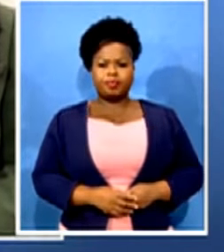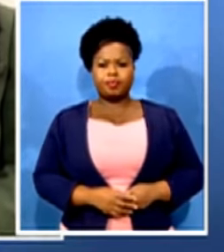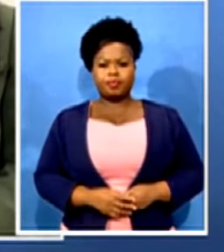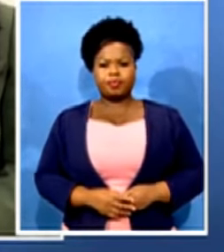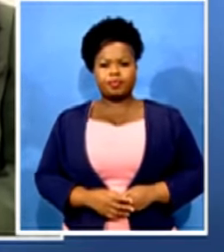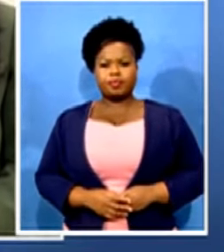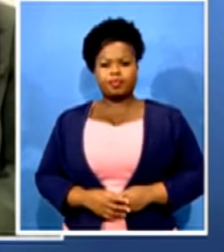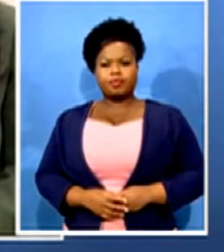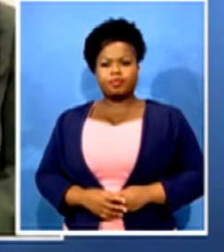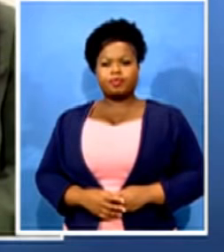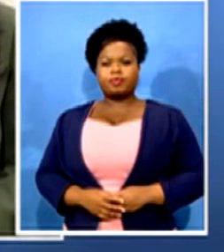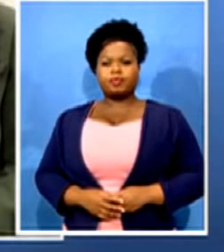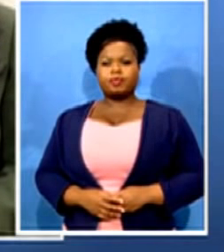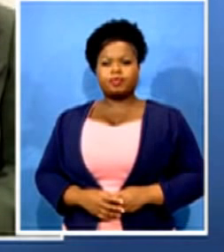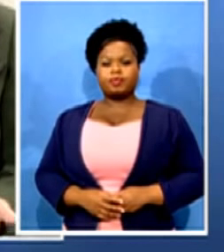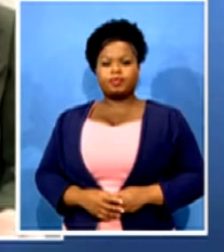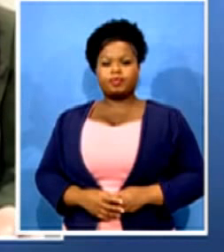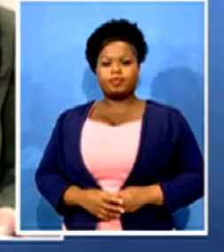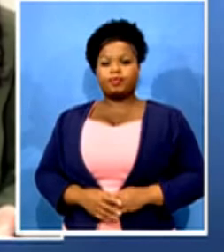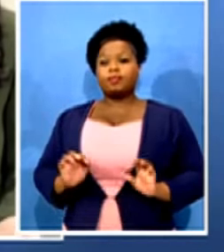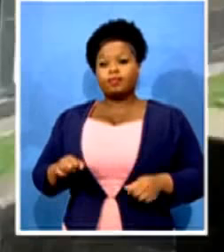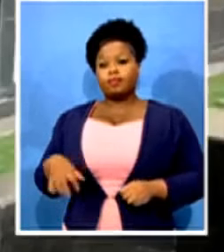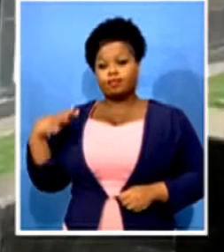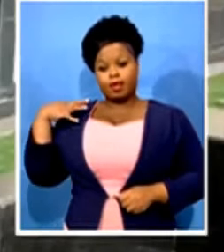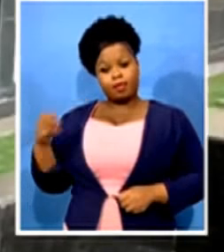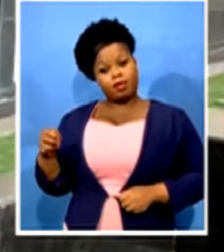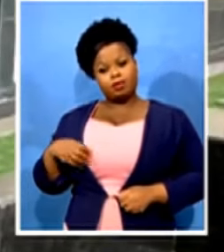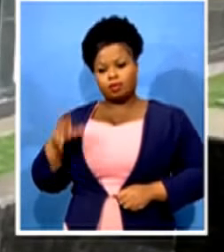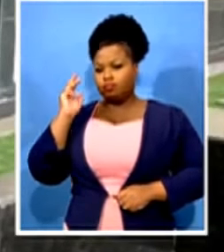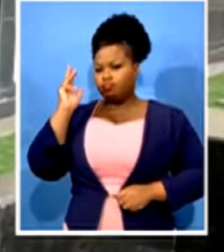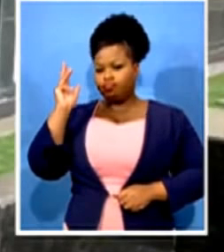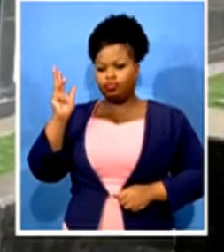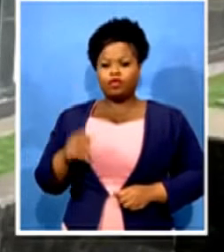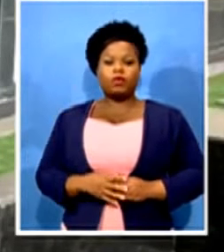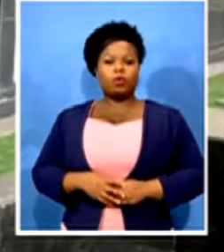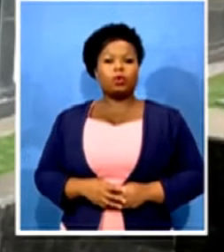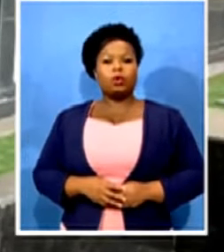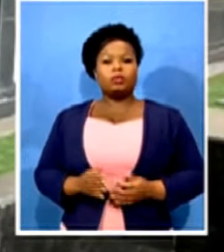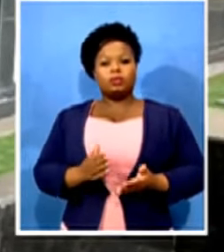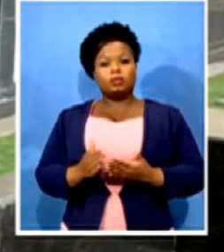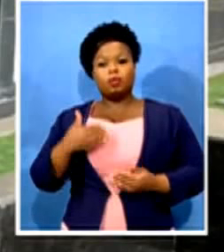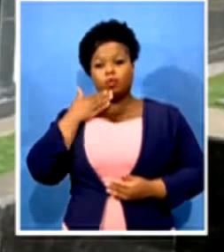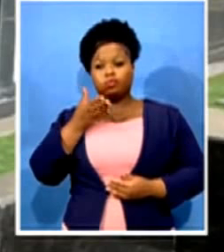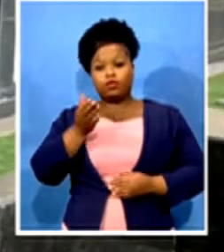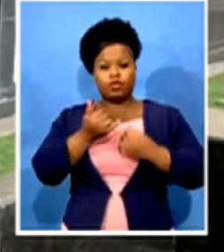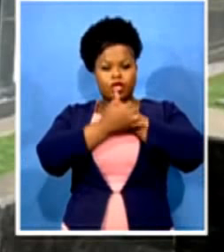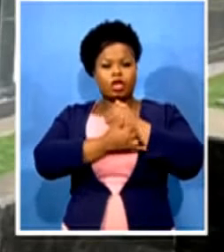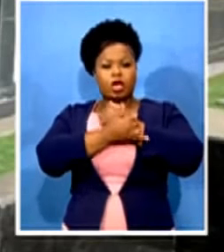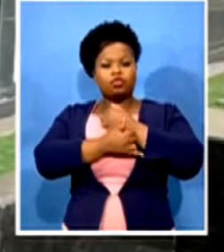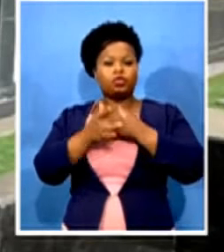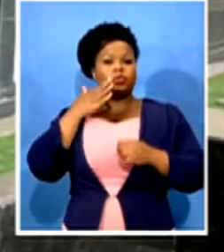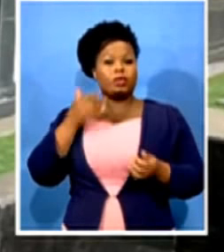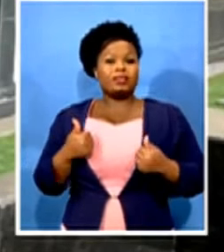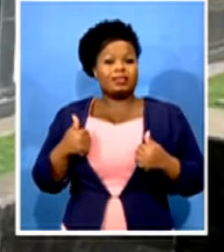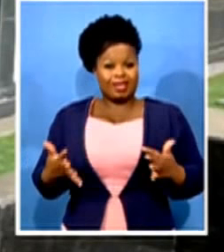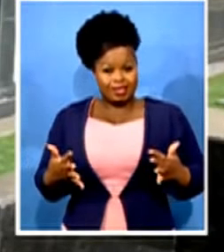That's right. Prime Minister Modi, when he addressed early beneficiaries and also the nation at the launch of this COVID-19 vaccination drive,